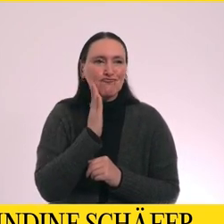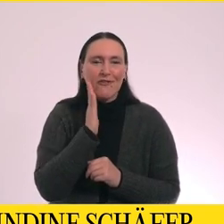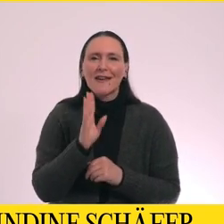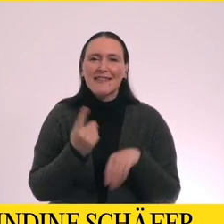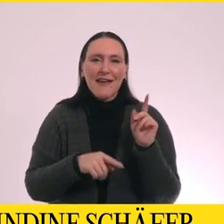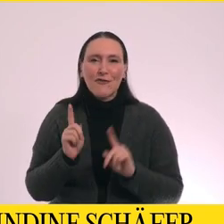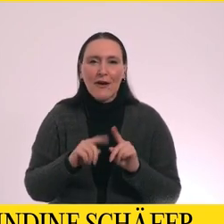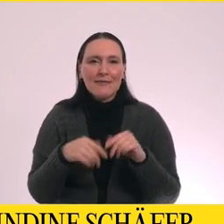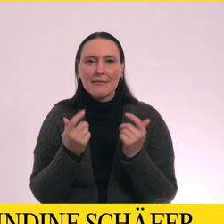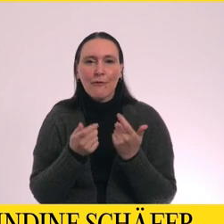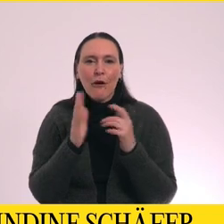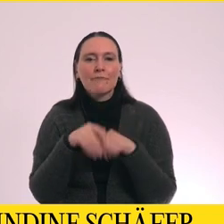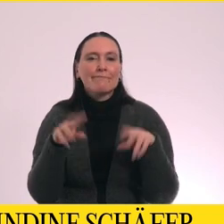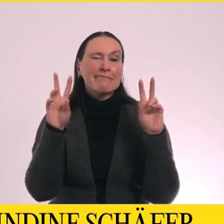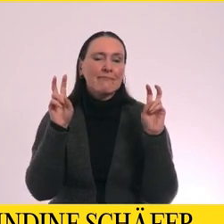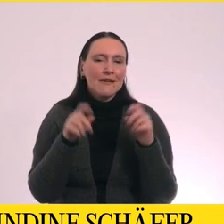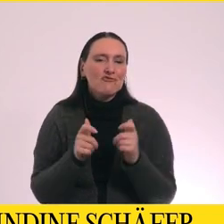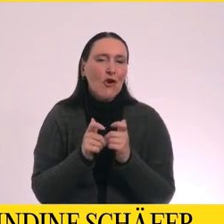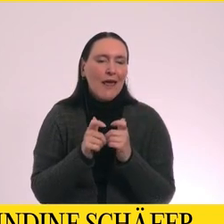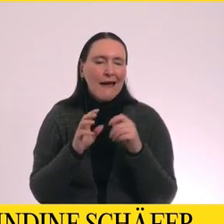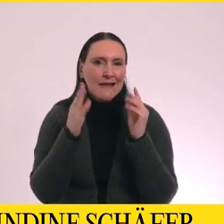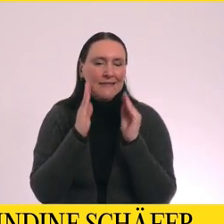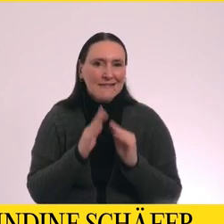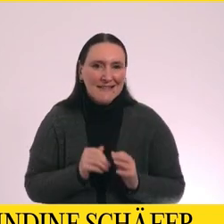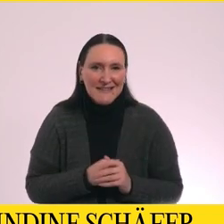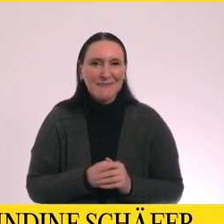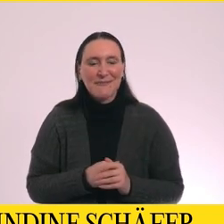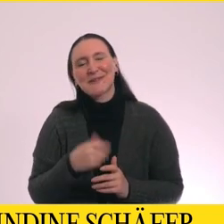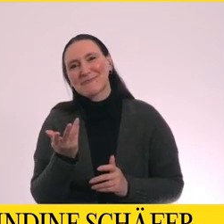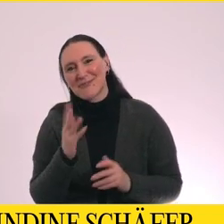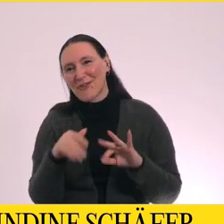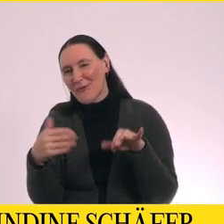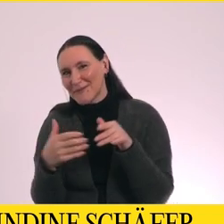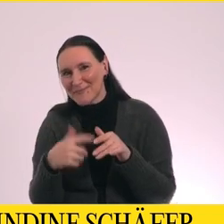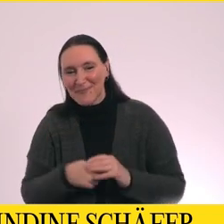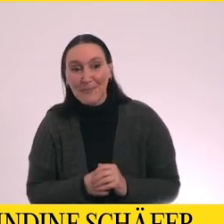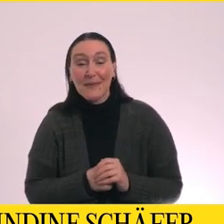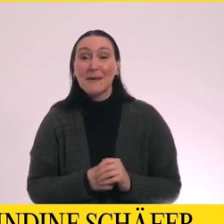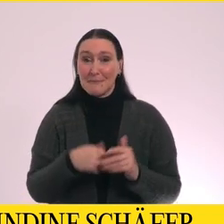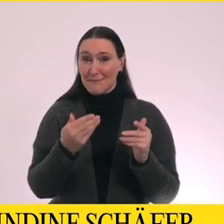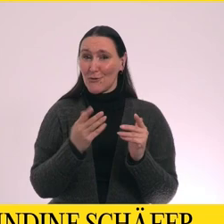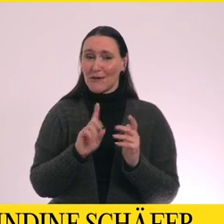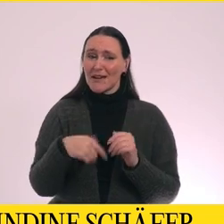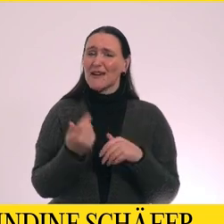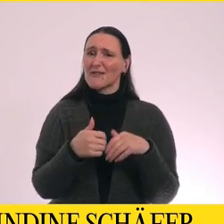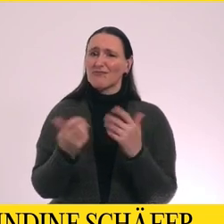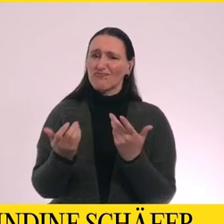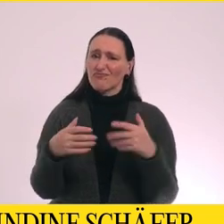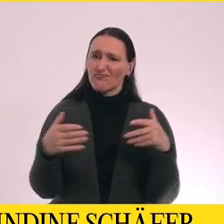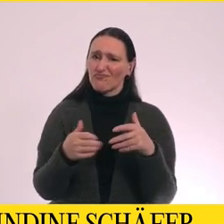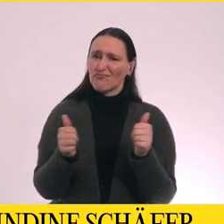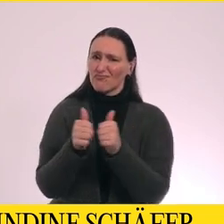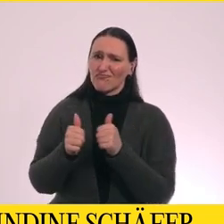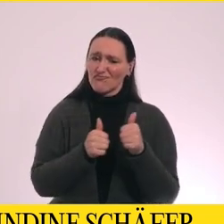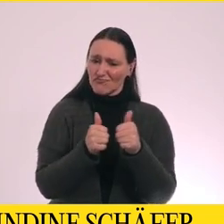Every day, the house is a testimony to the fact that the coexistence and integration are not